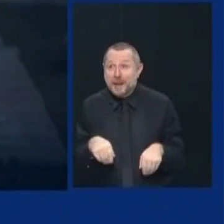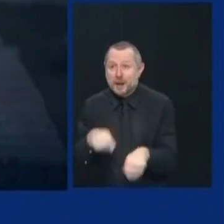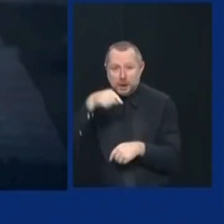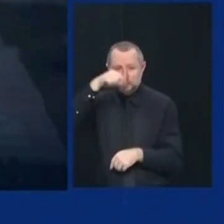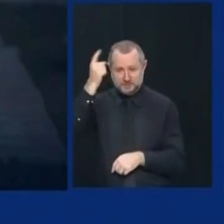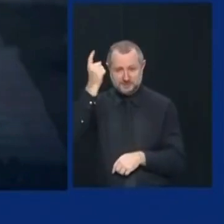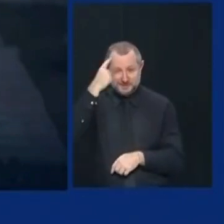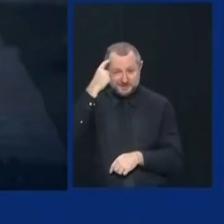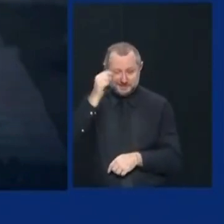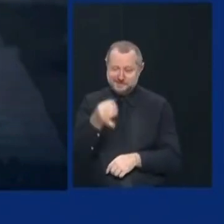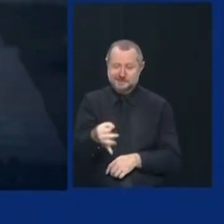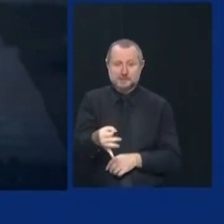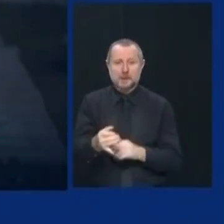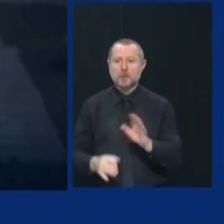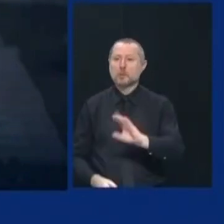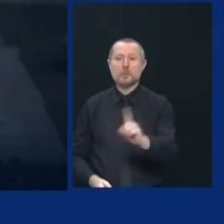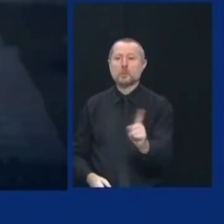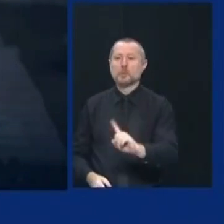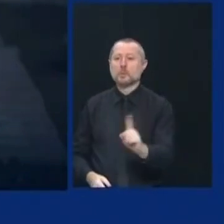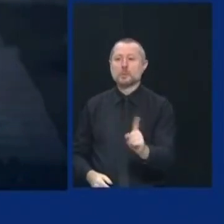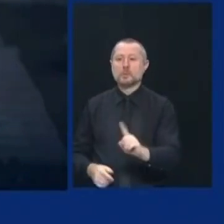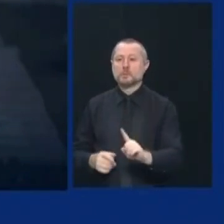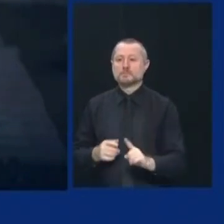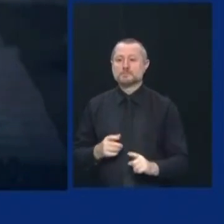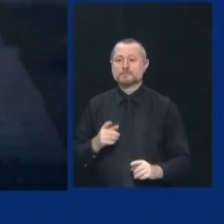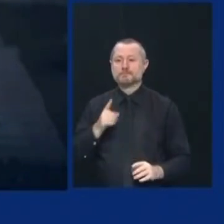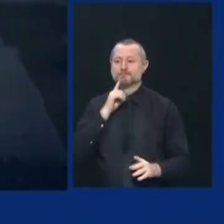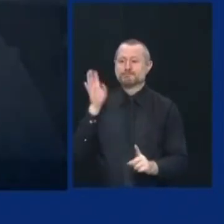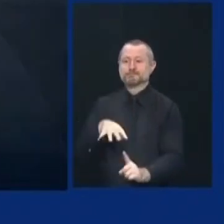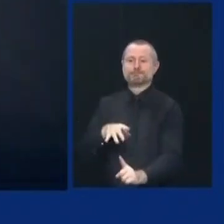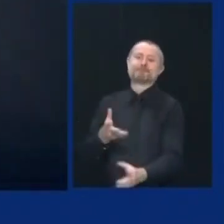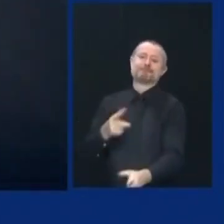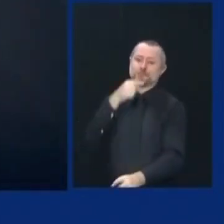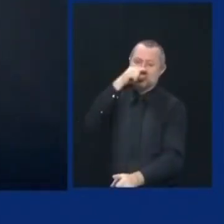You don't want to be the turkey on Thanksgiving.